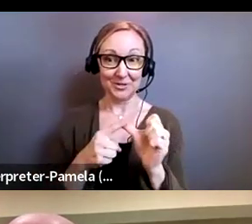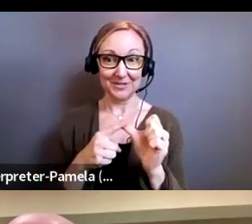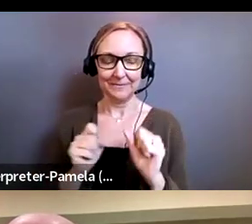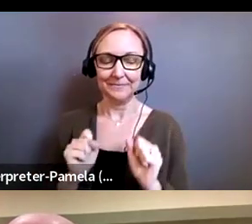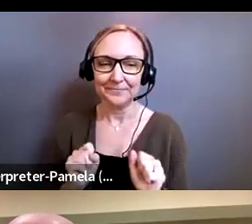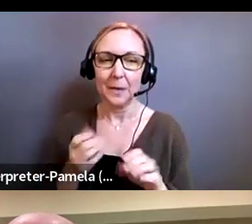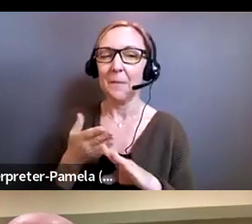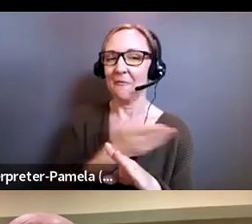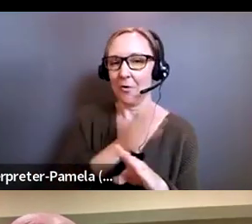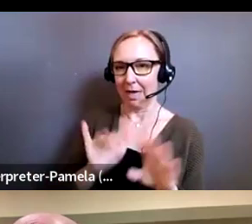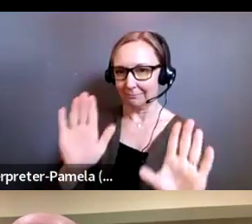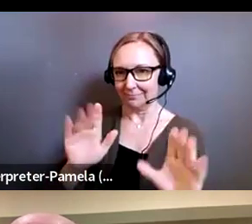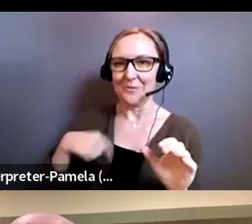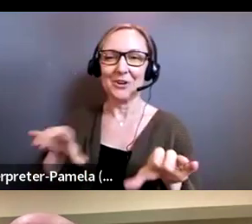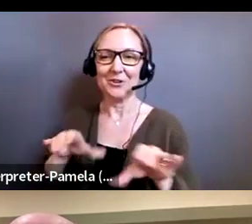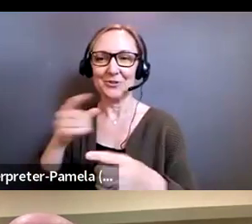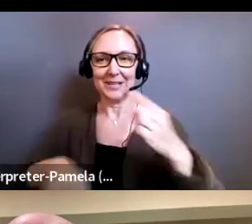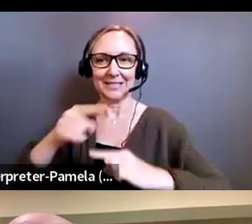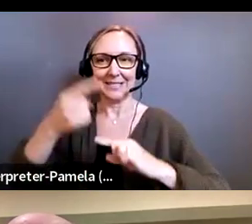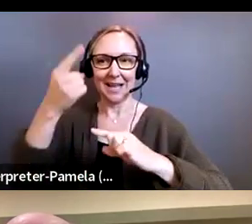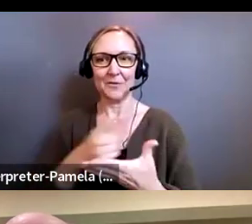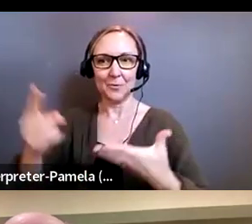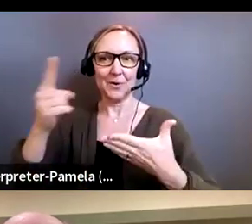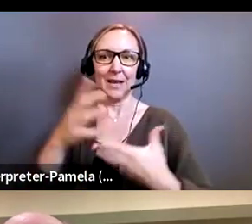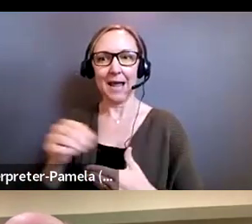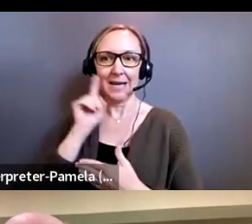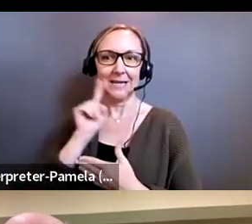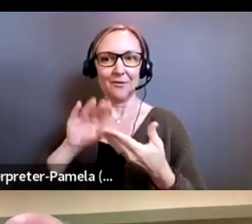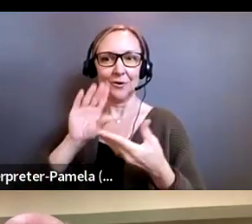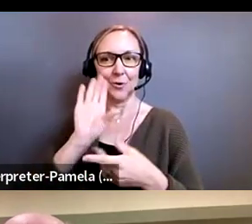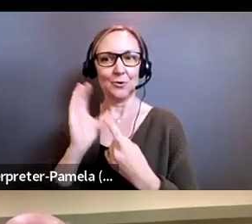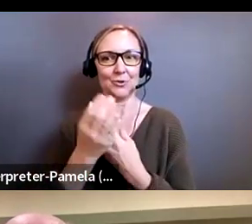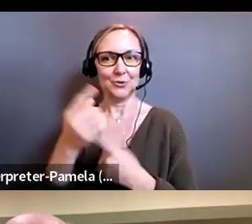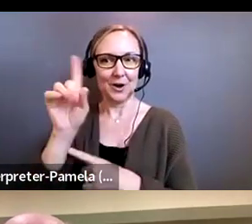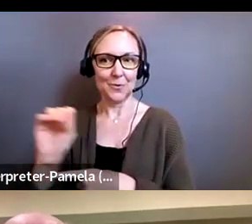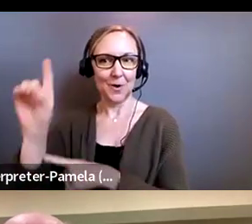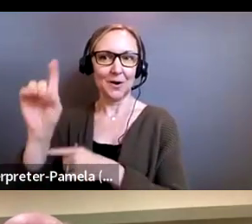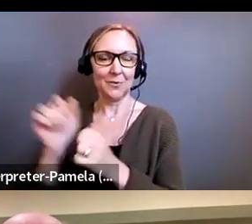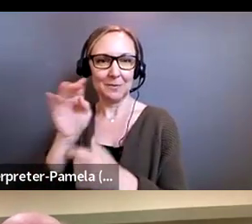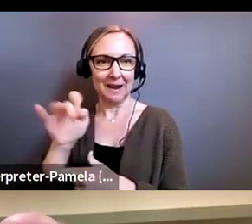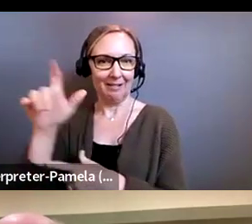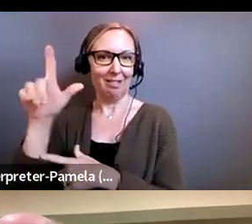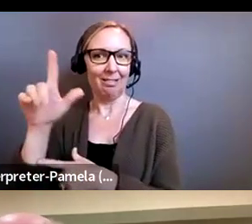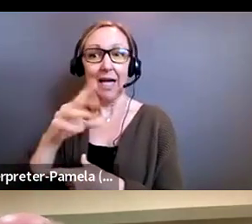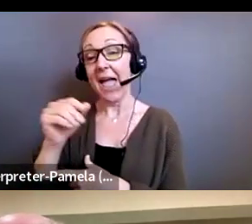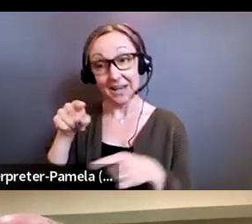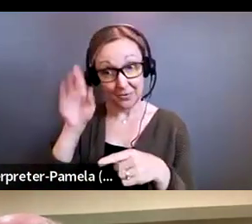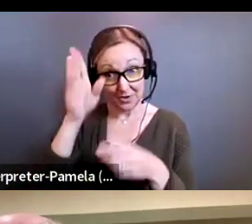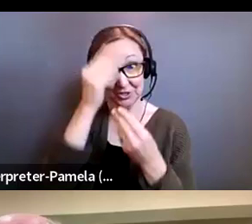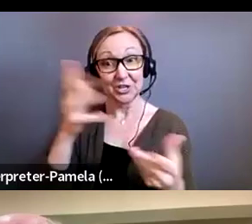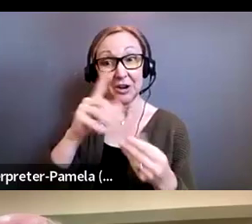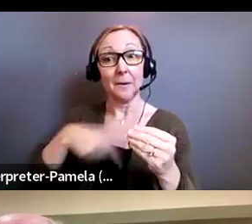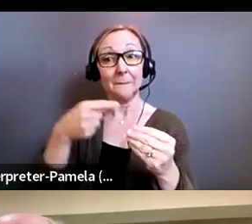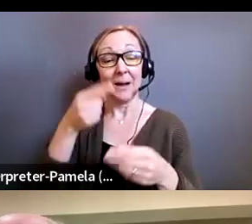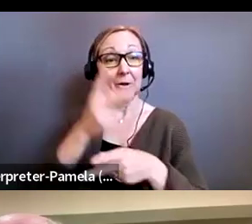going to do our sign of the week in Deaf Culture 101 with Michael. Additionally, Michael's going to share about a care